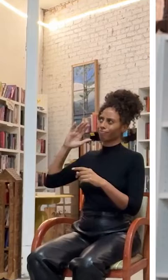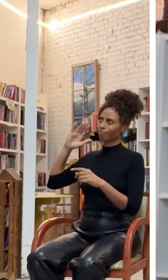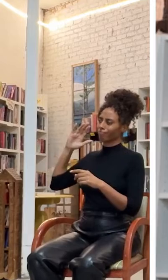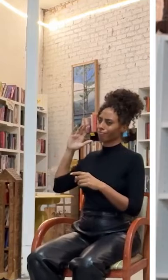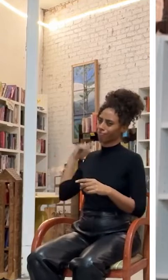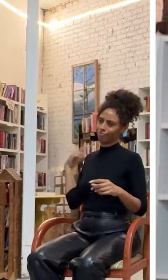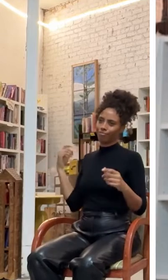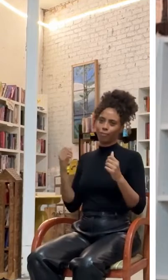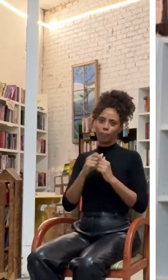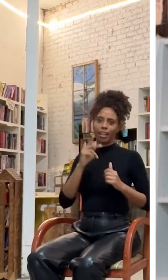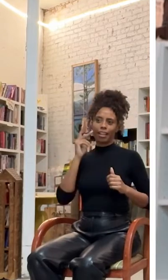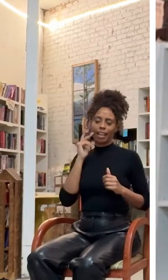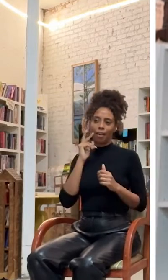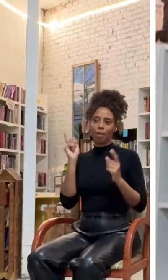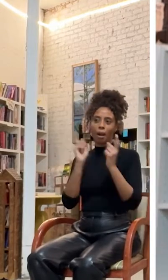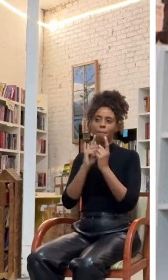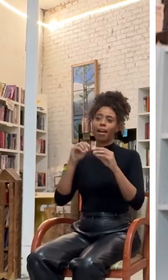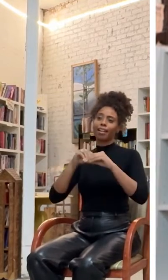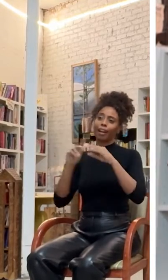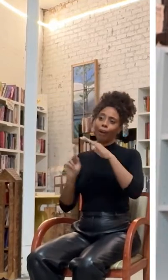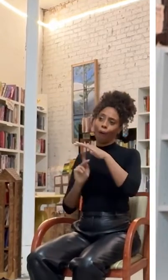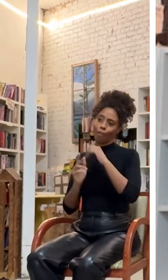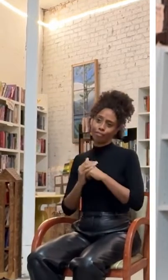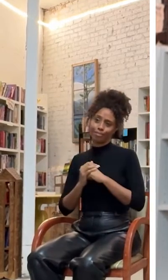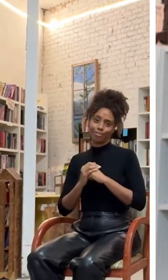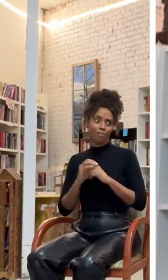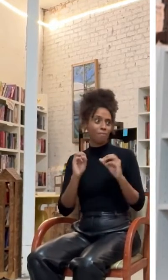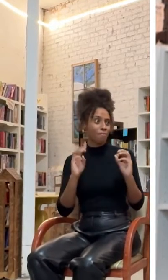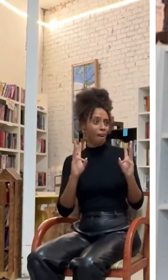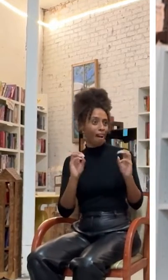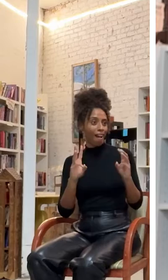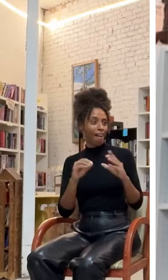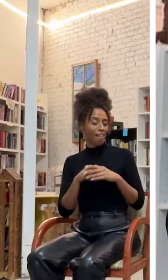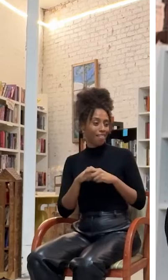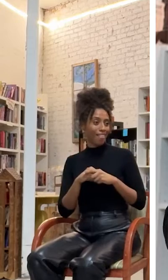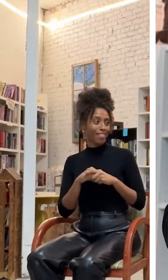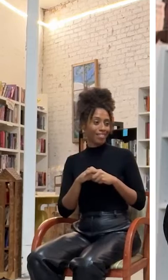Kleaver. Yeah, we actually met in kindergarten. He and his brother.